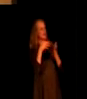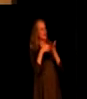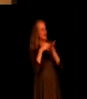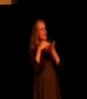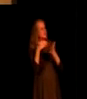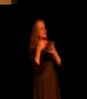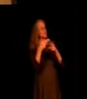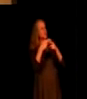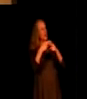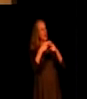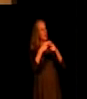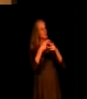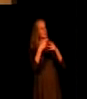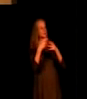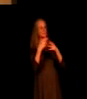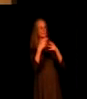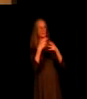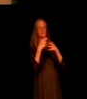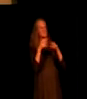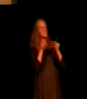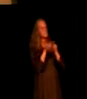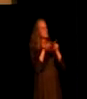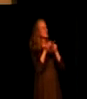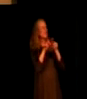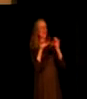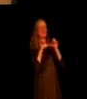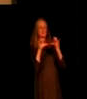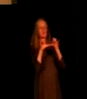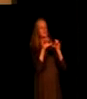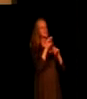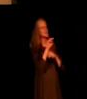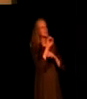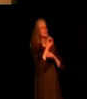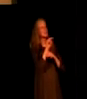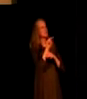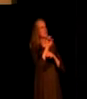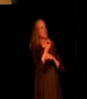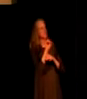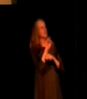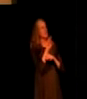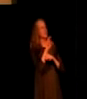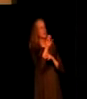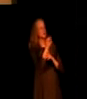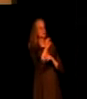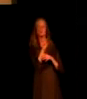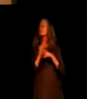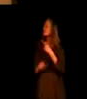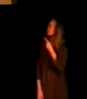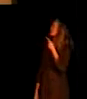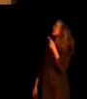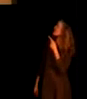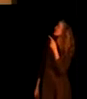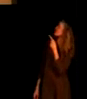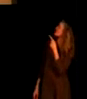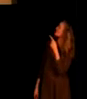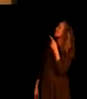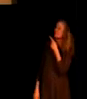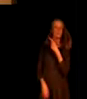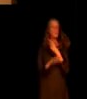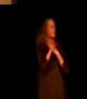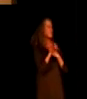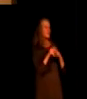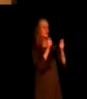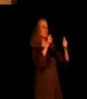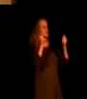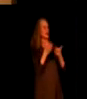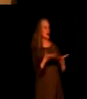a minibus, and this was about the largest thing we could